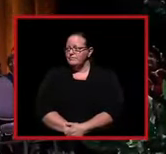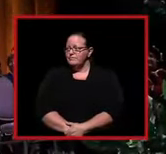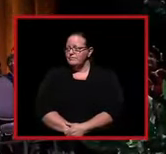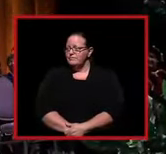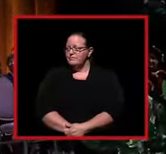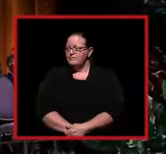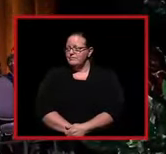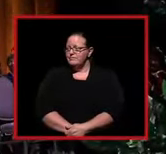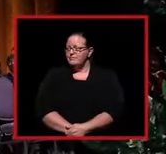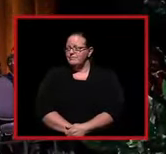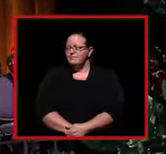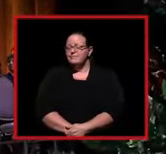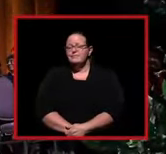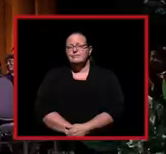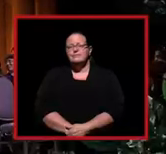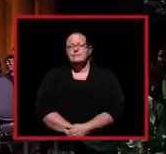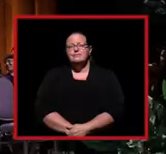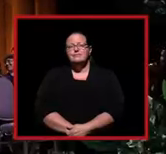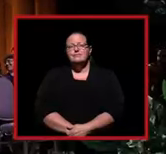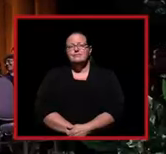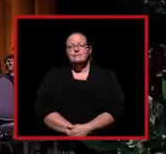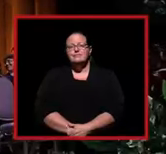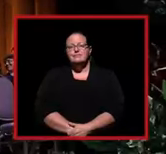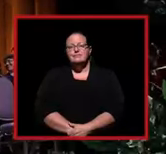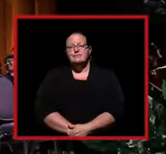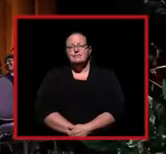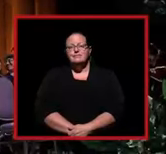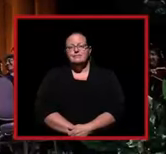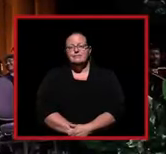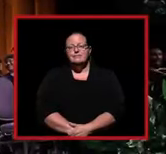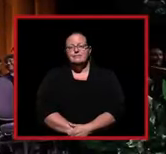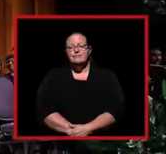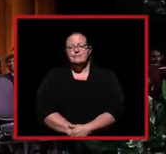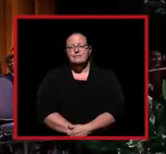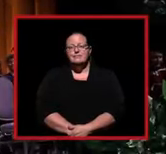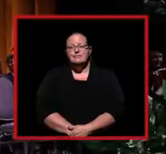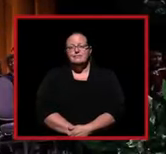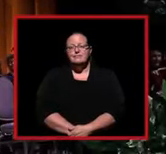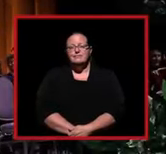Where is it? Where is the class gift? Okay, here it is.